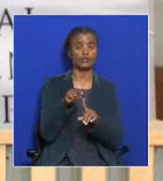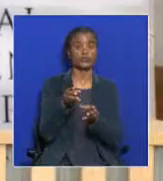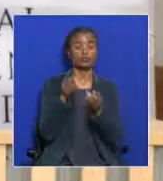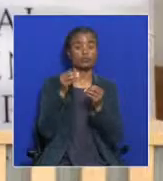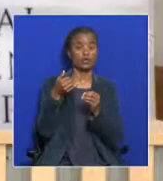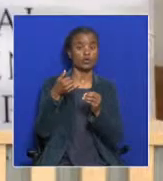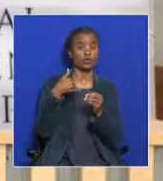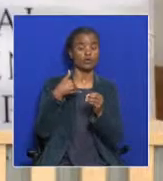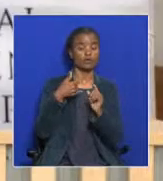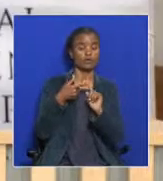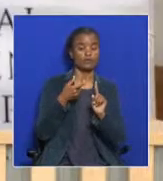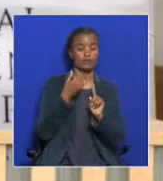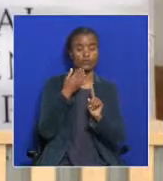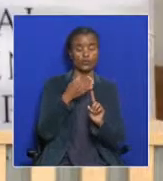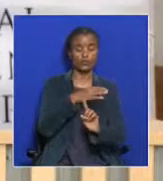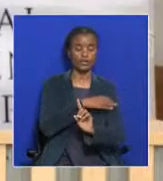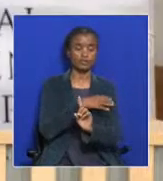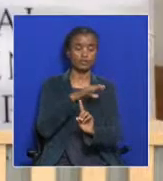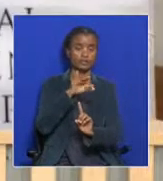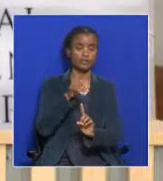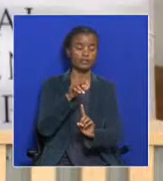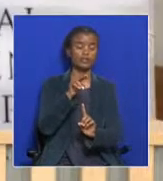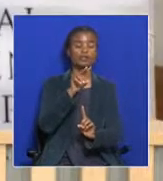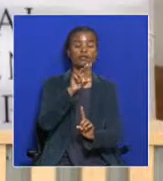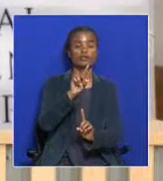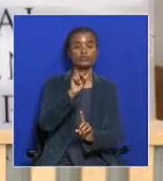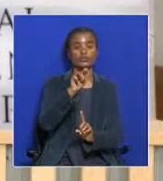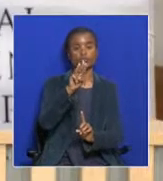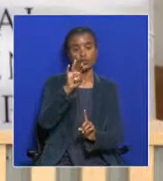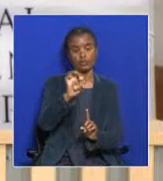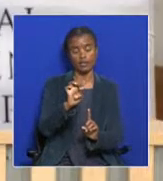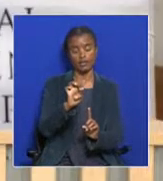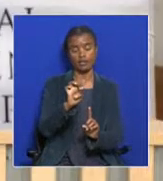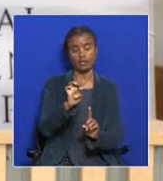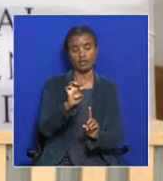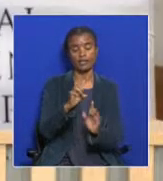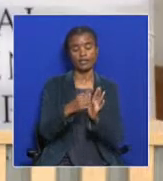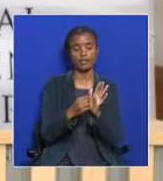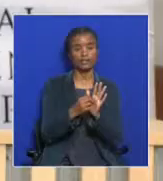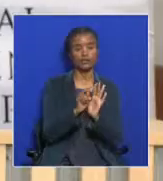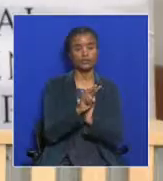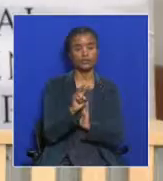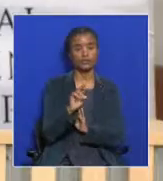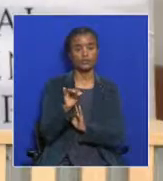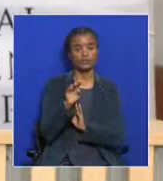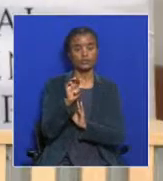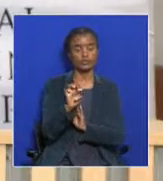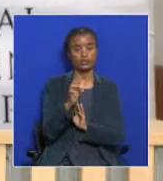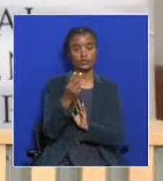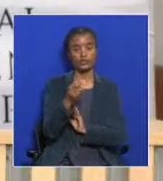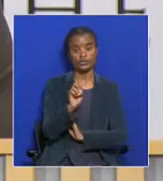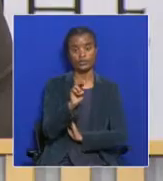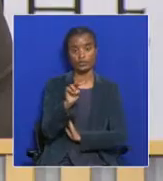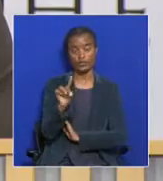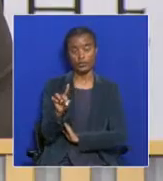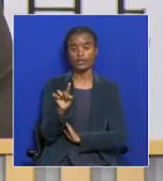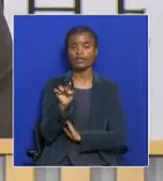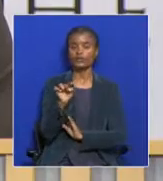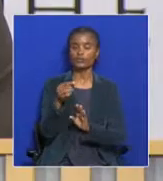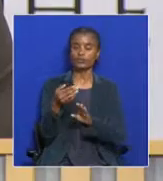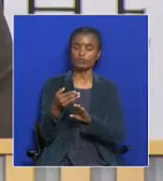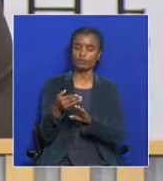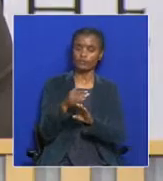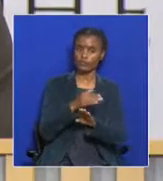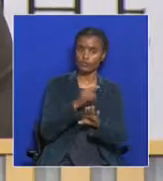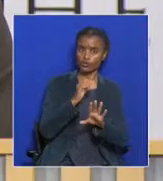22nd of June 2021, you actually had a conversation prior thereto, but it